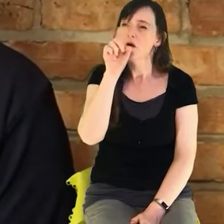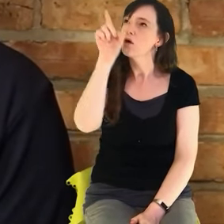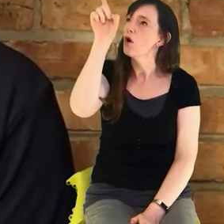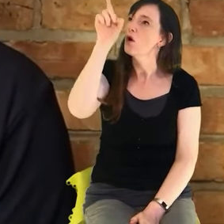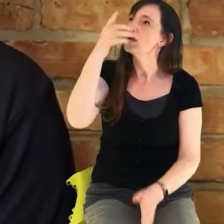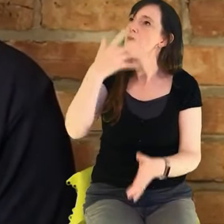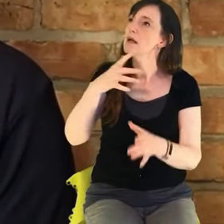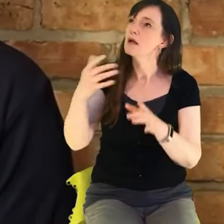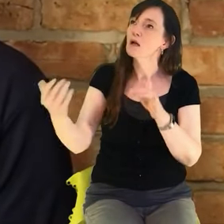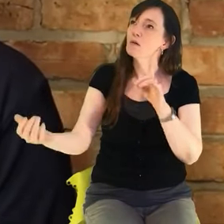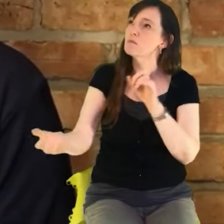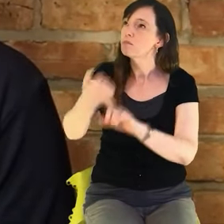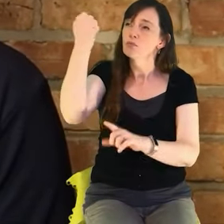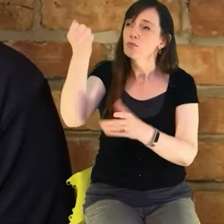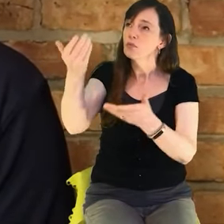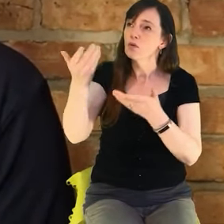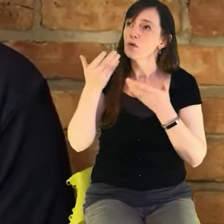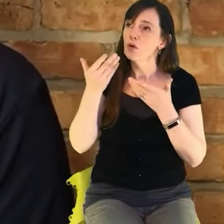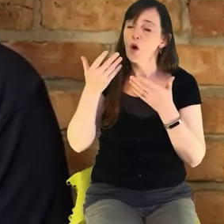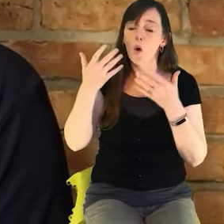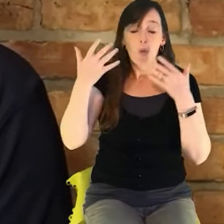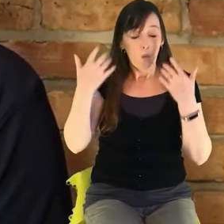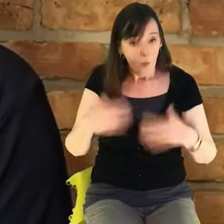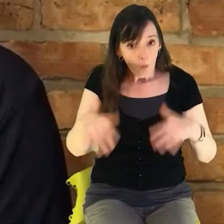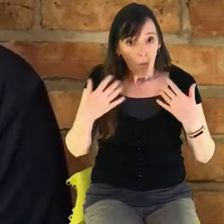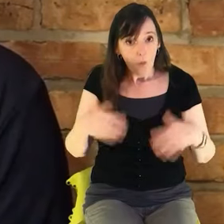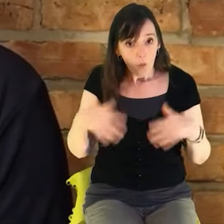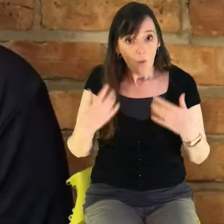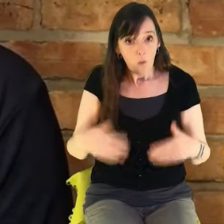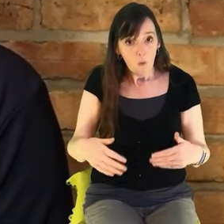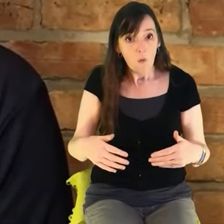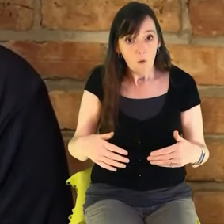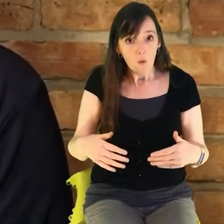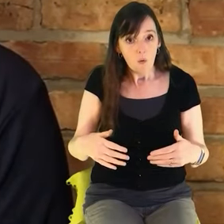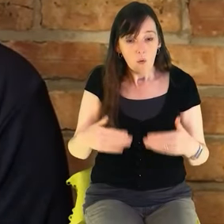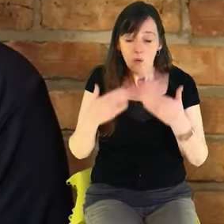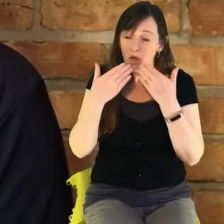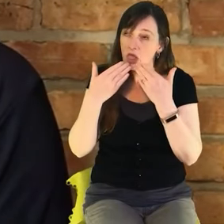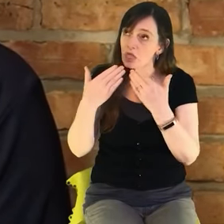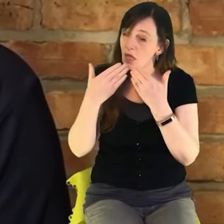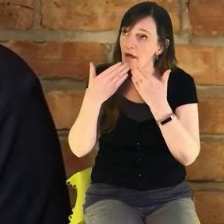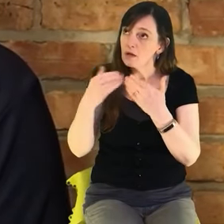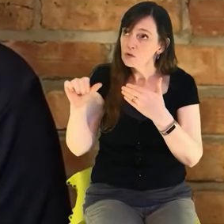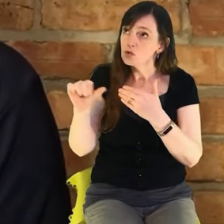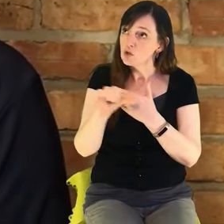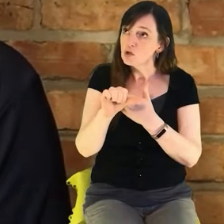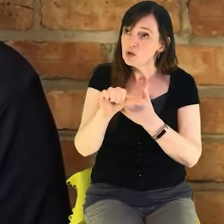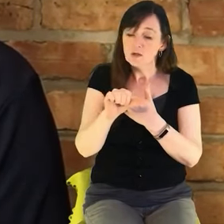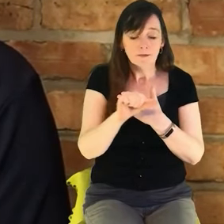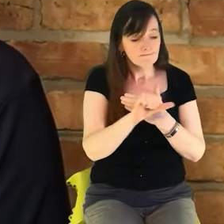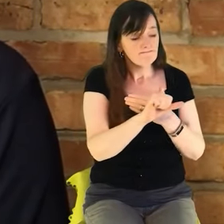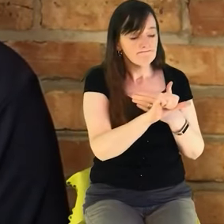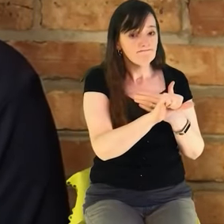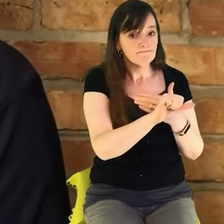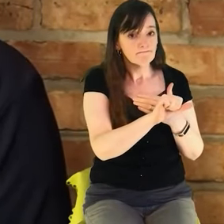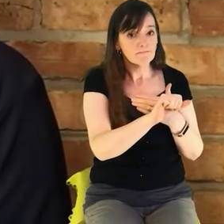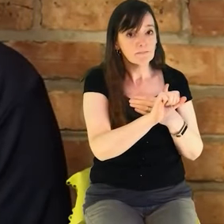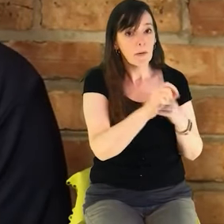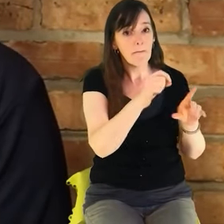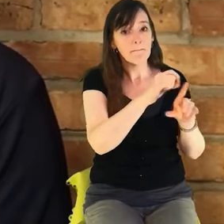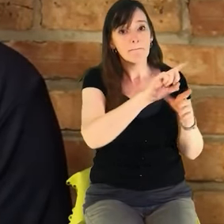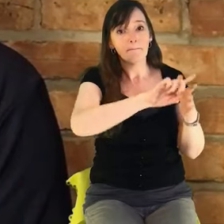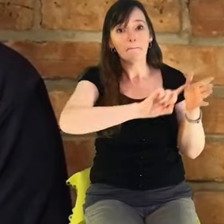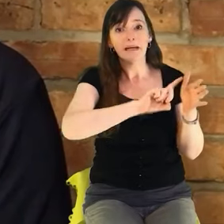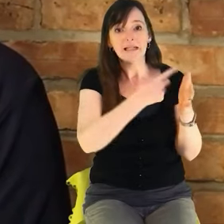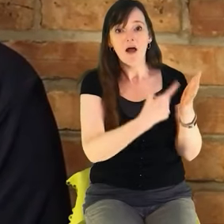us, wow, we've so much to give thanks for, haven't we? Peter has left us with a real legacy in many